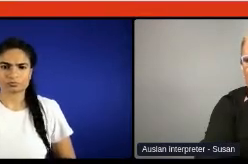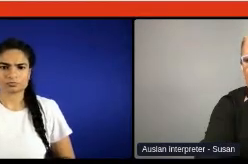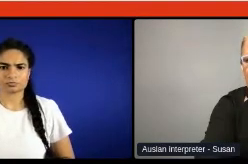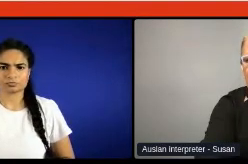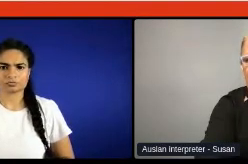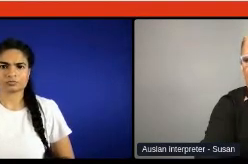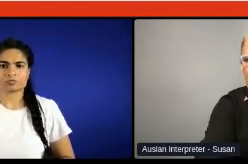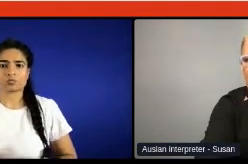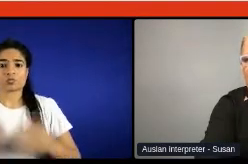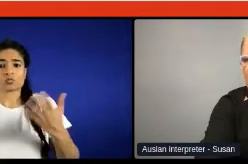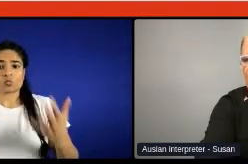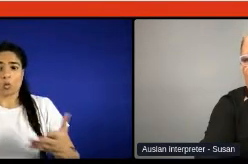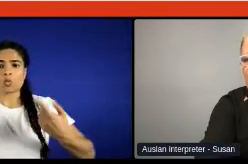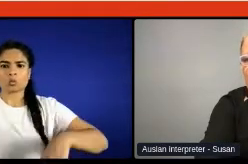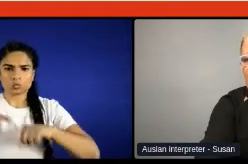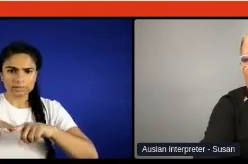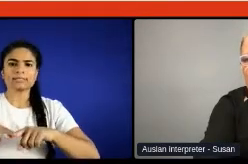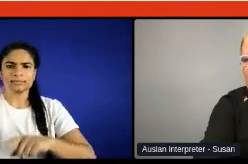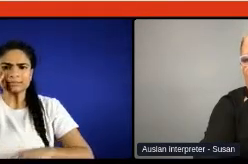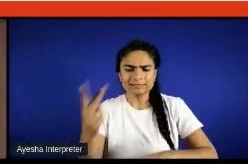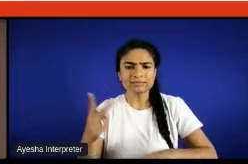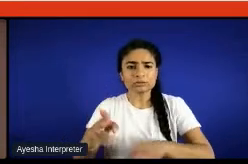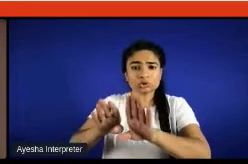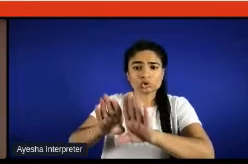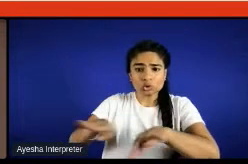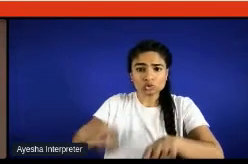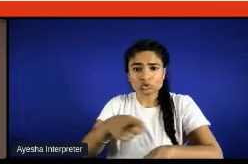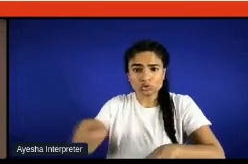which was not the practice in the previous years.